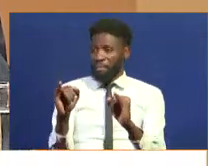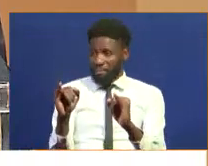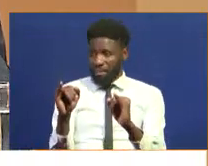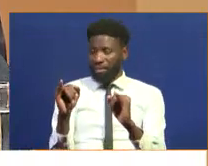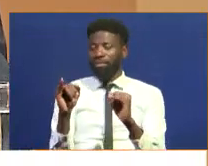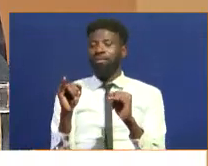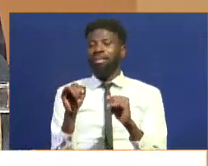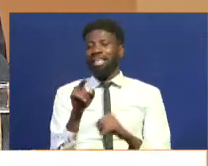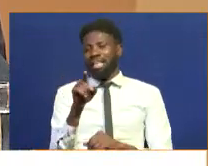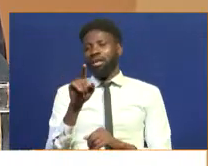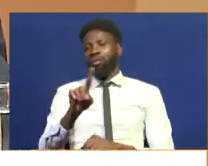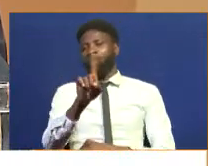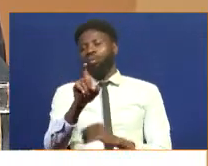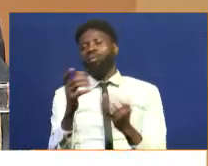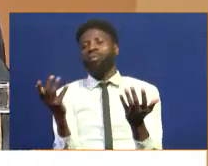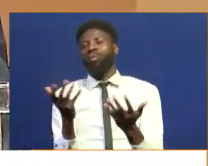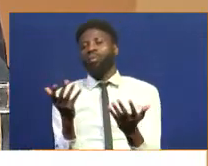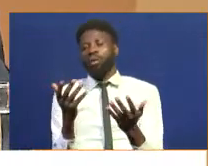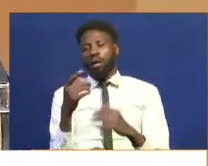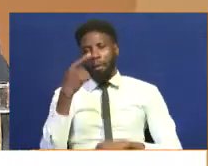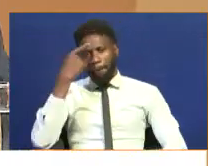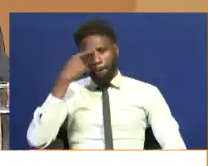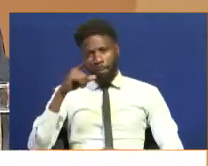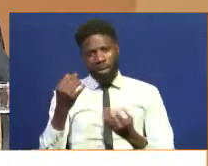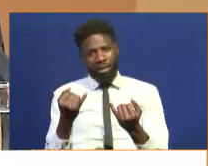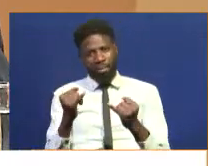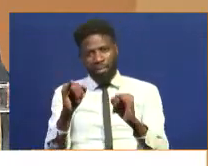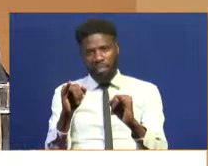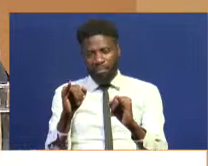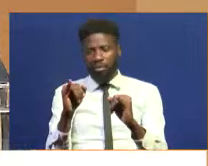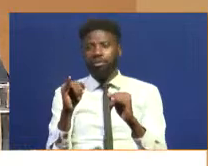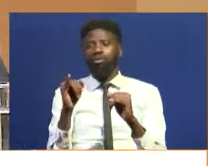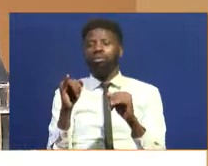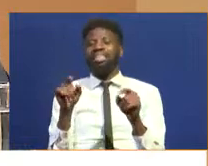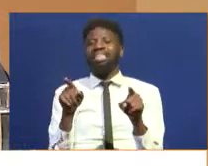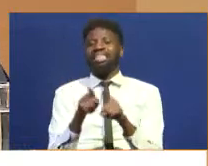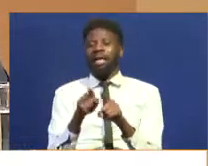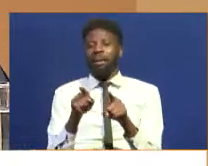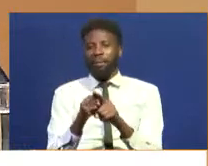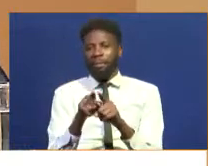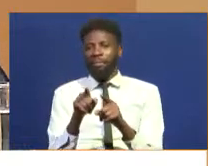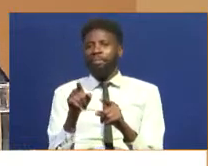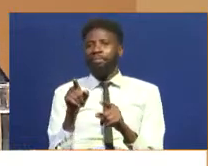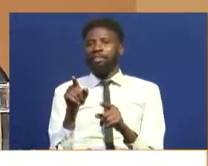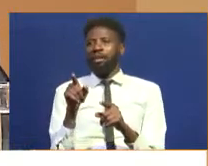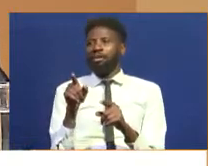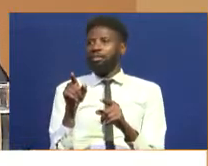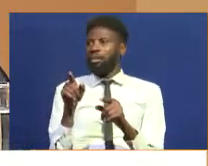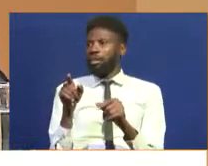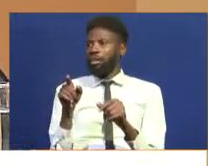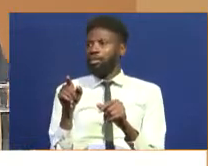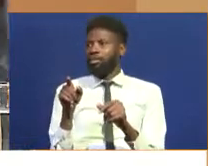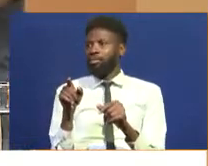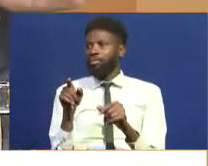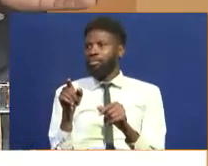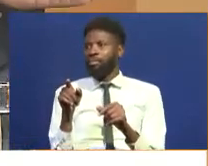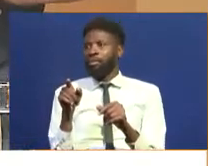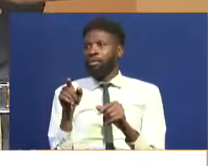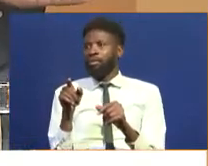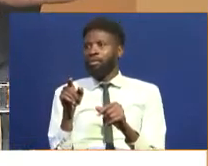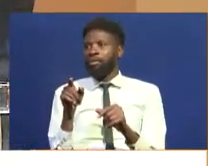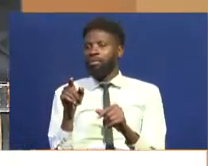is the question of policy implementation has been really the biggest obstacle mm-hmm. to even